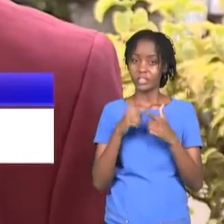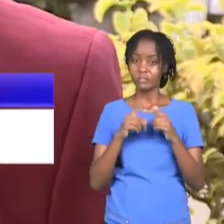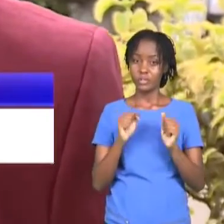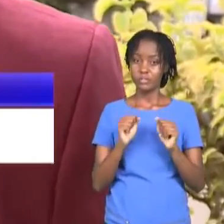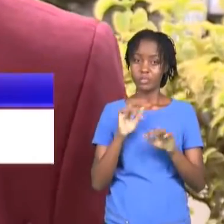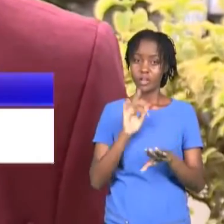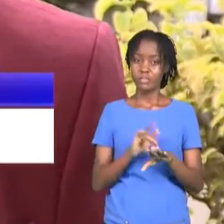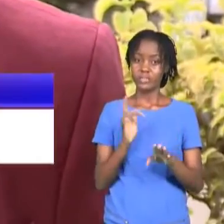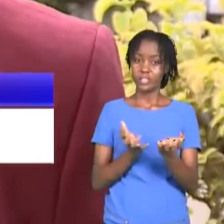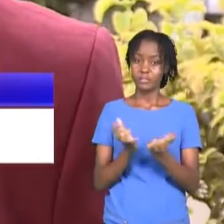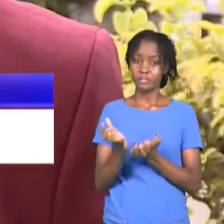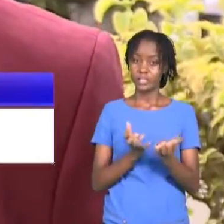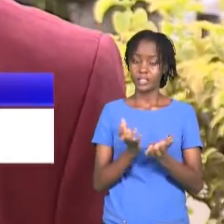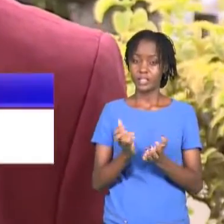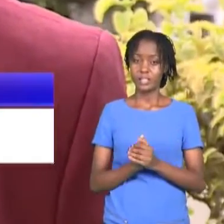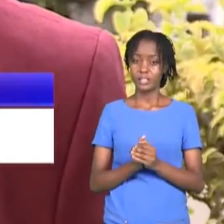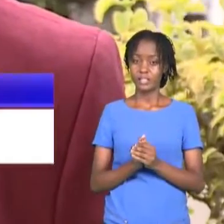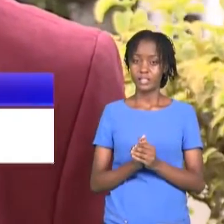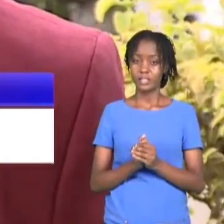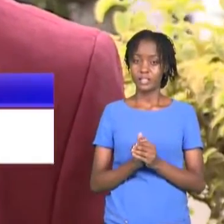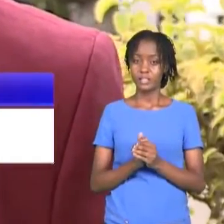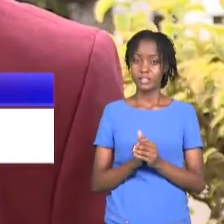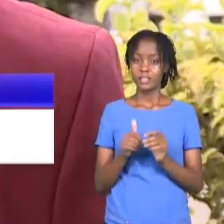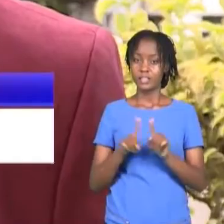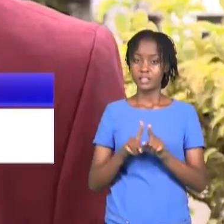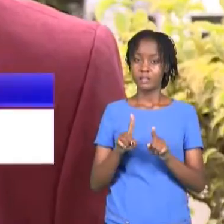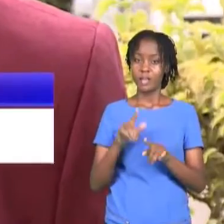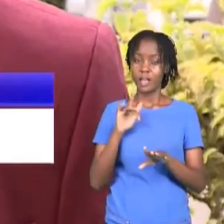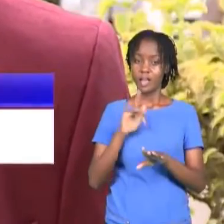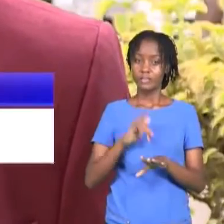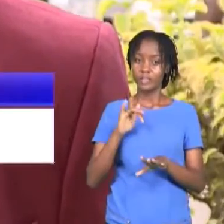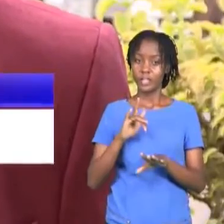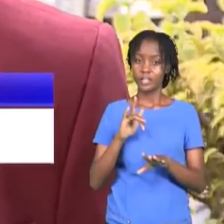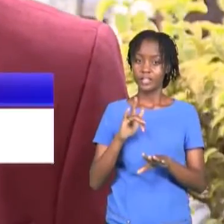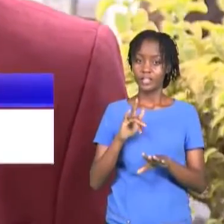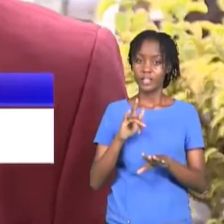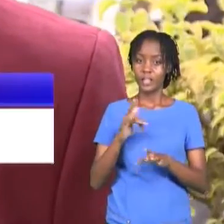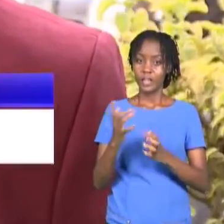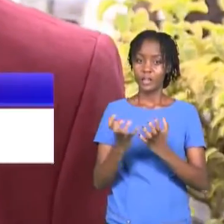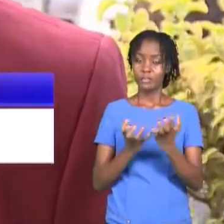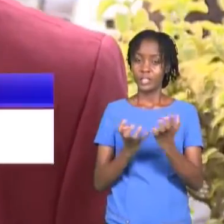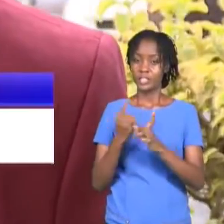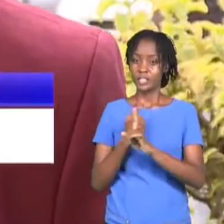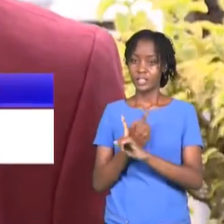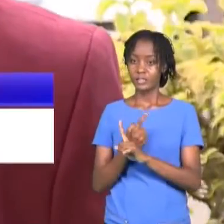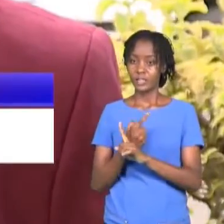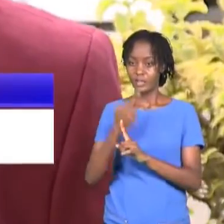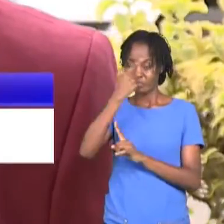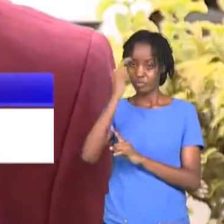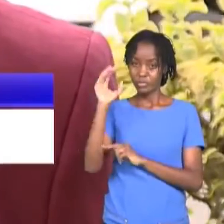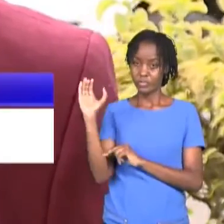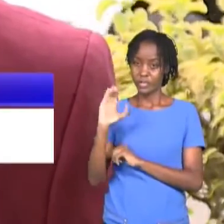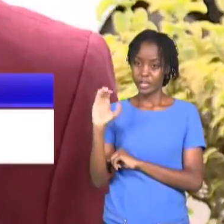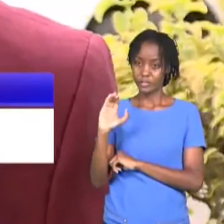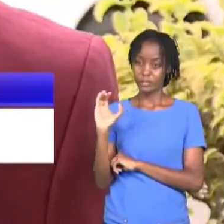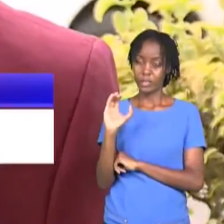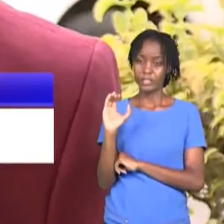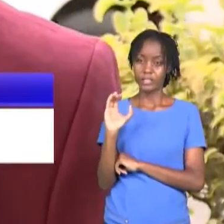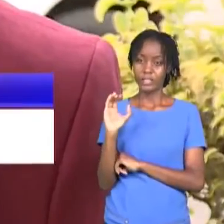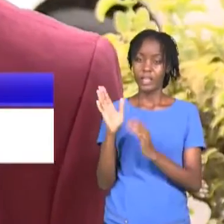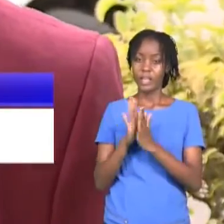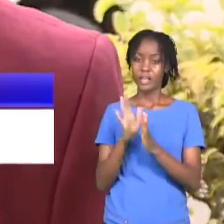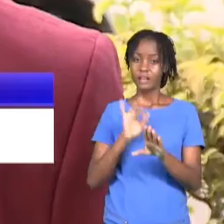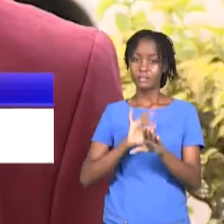income, and they also affect the output of the businesses because they affect the customers and they affect everyone